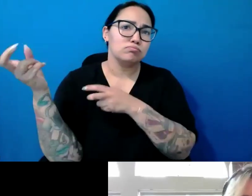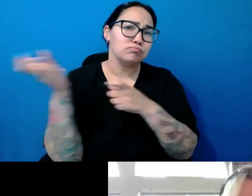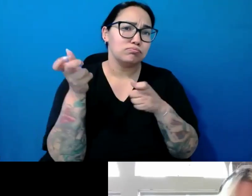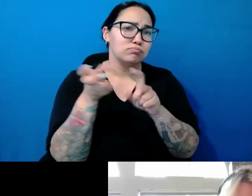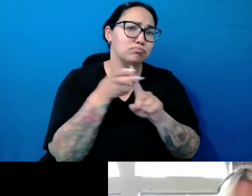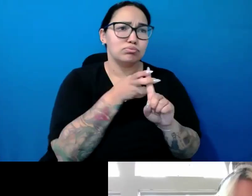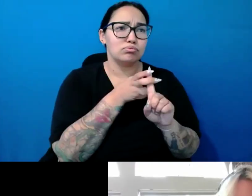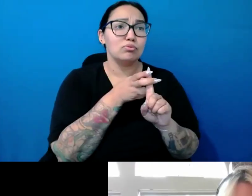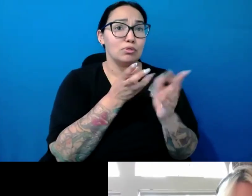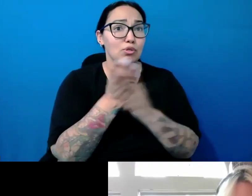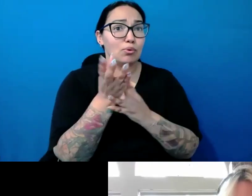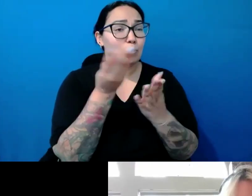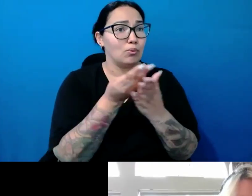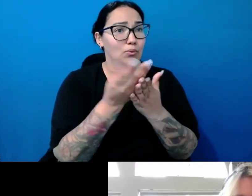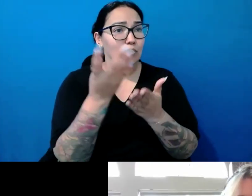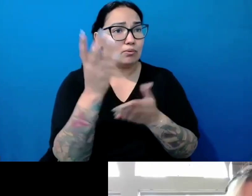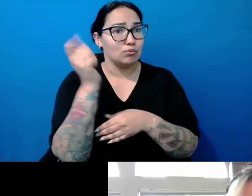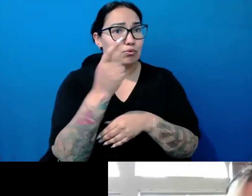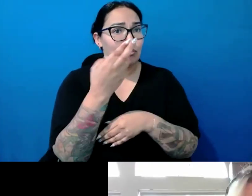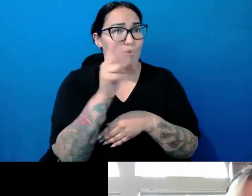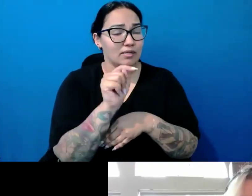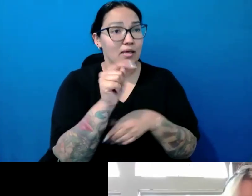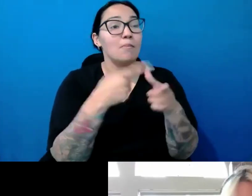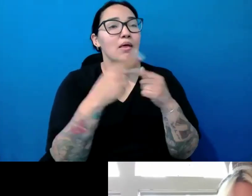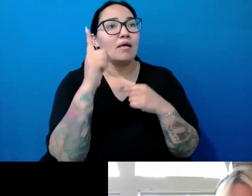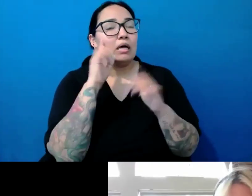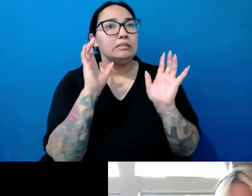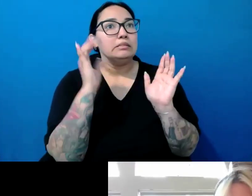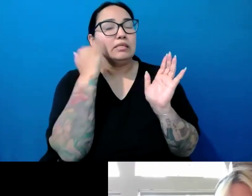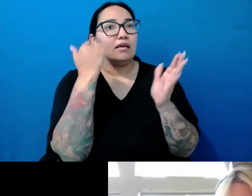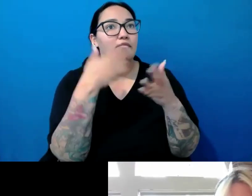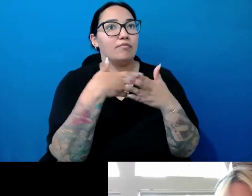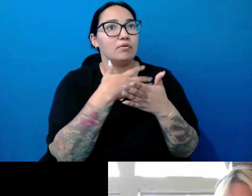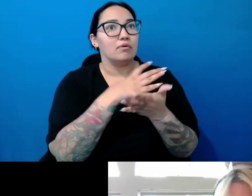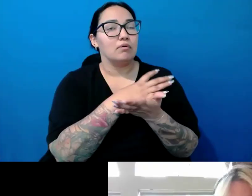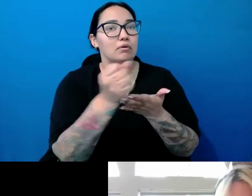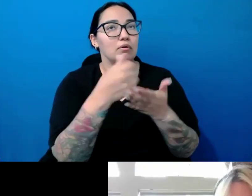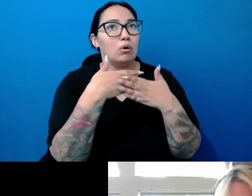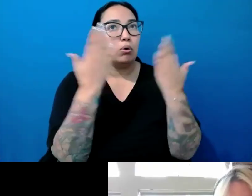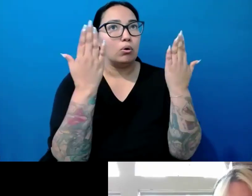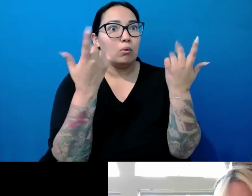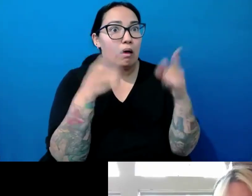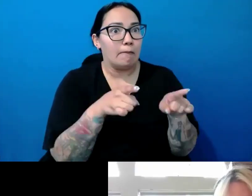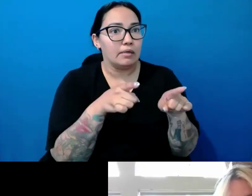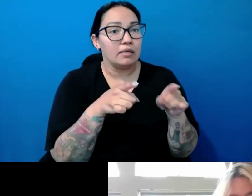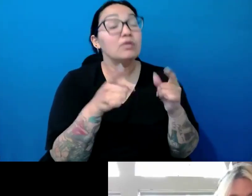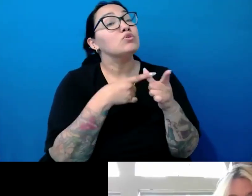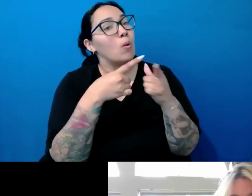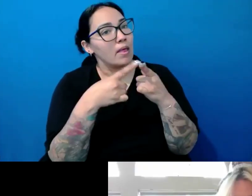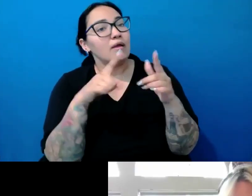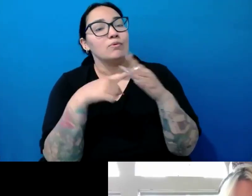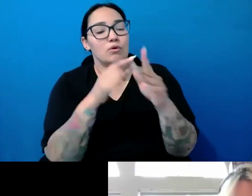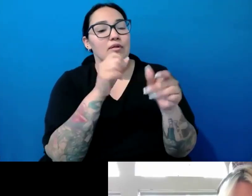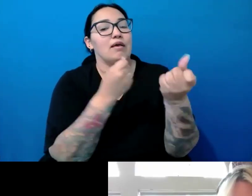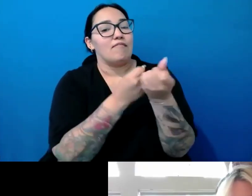like, well, what if those grants go away? There has to be a different way to do this. And so that's when we started advocating with our